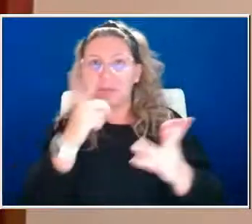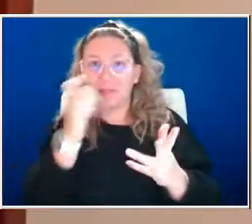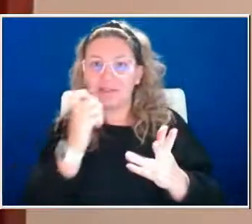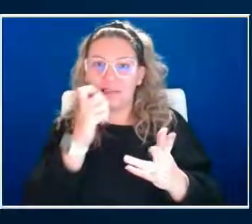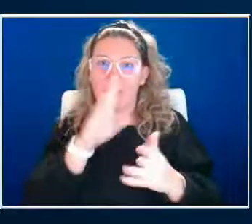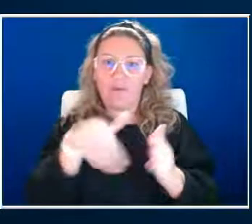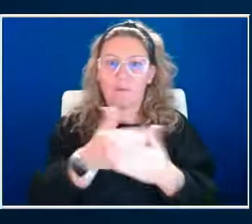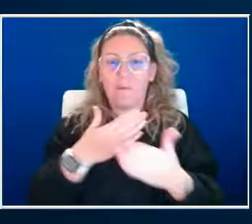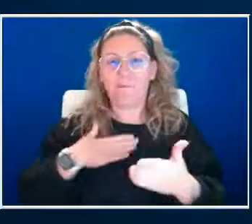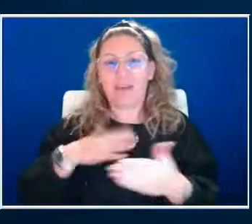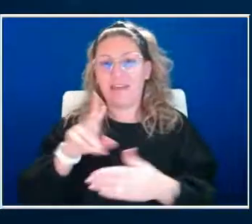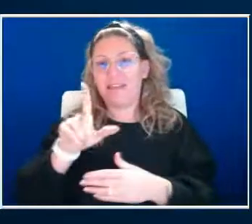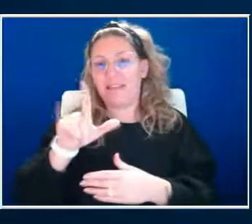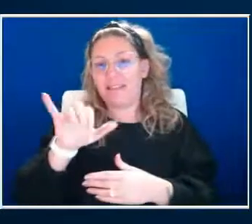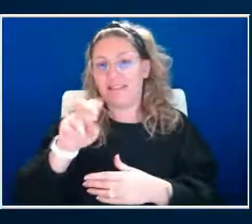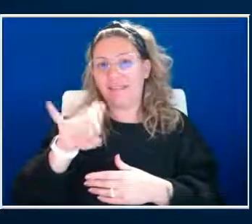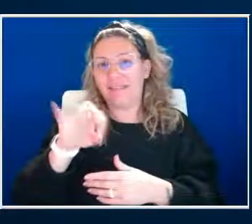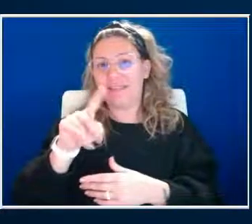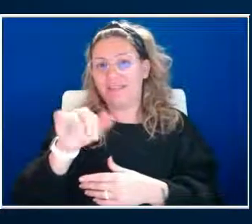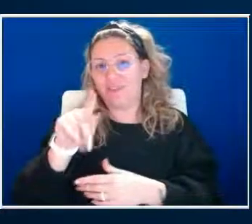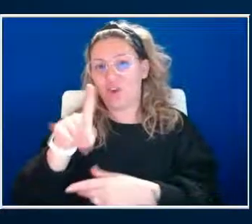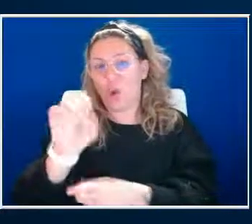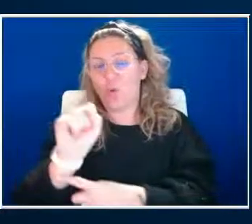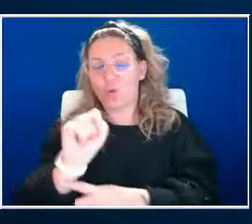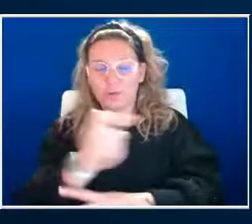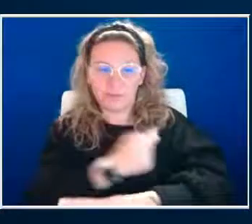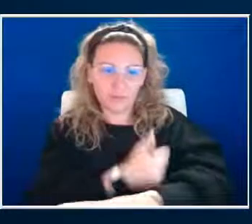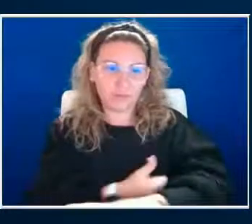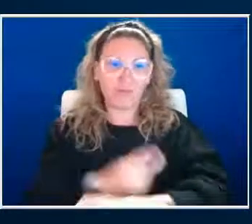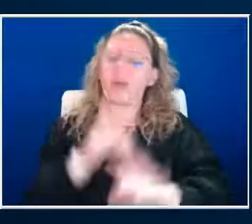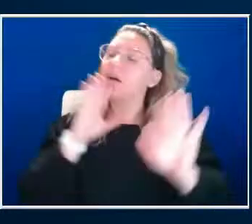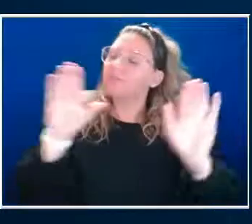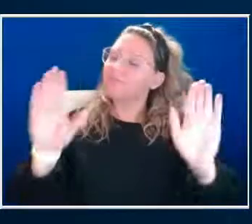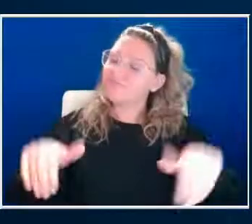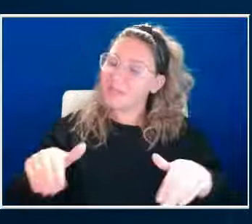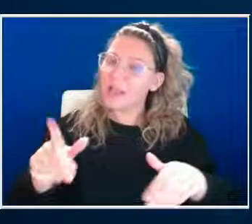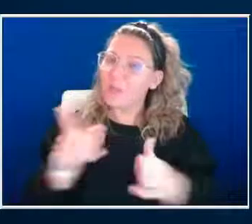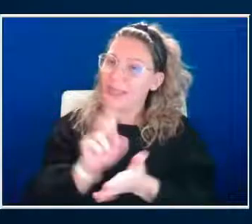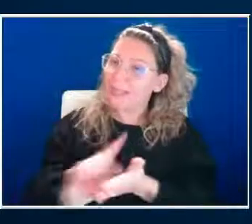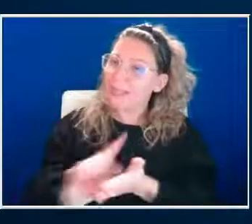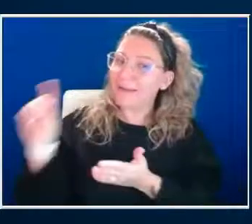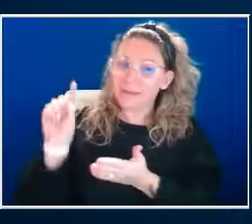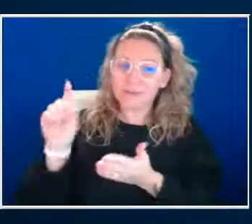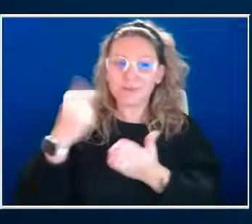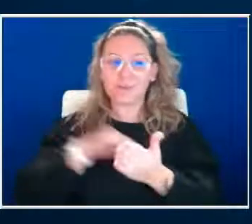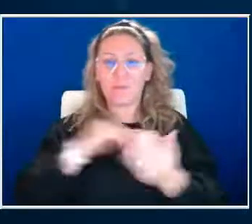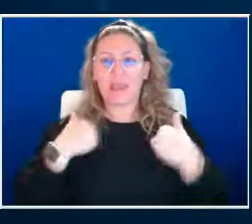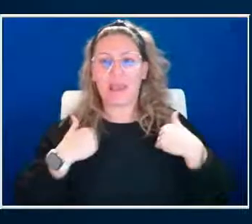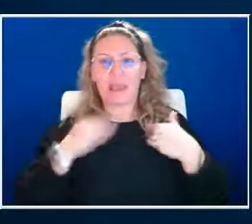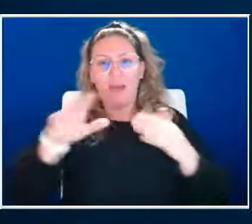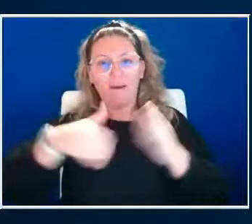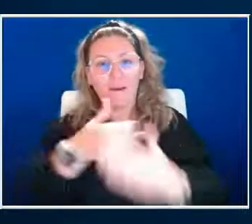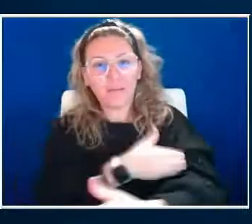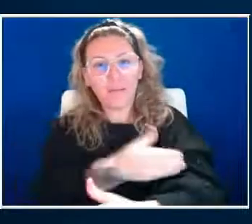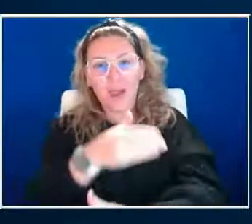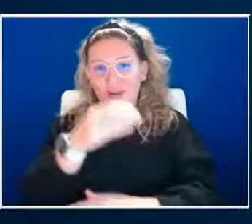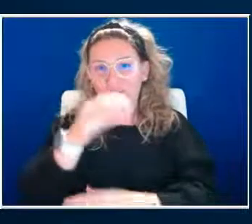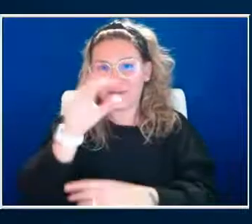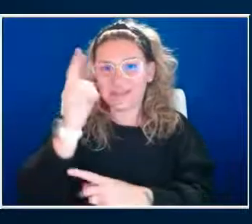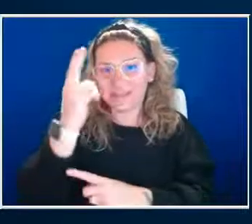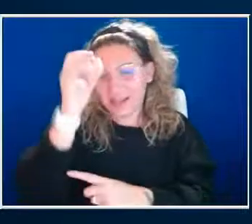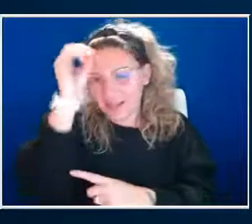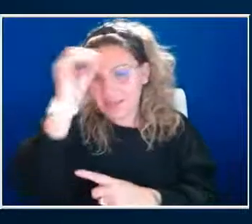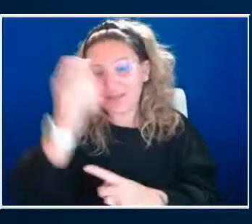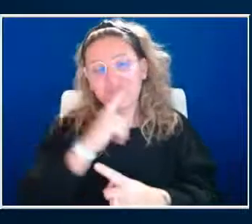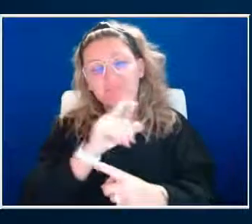Well, Melanie, we just came off of a week last week of all second opinions, the power of second opinions. And I love that we're just going to continue this on into this week because